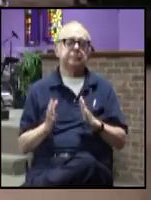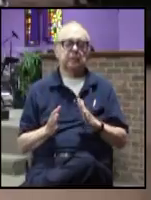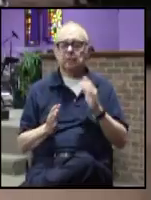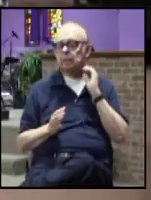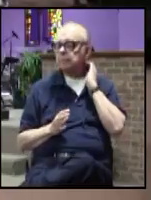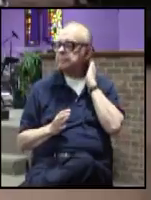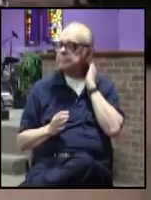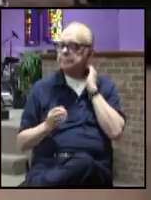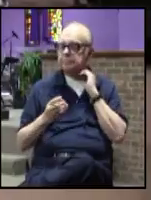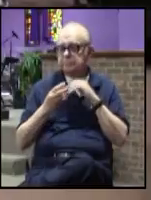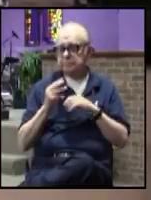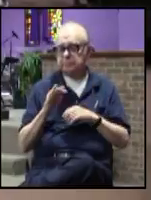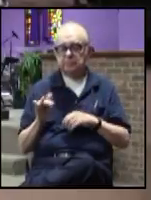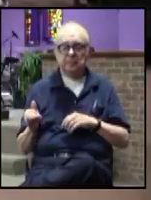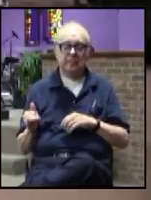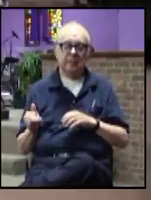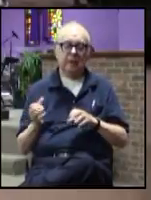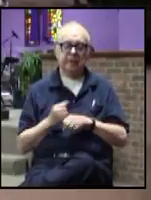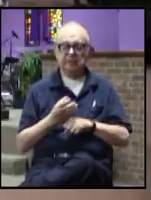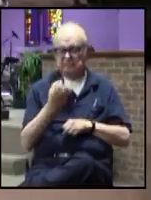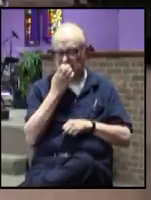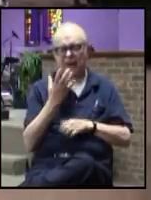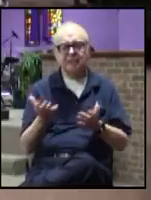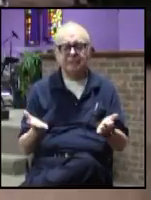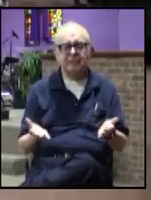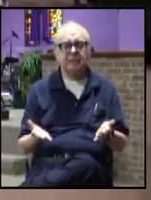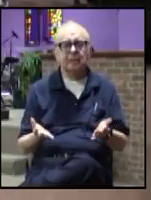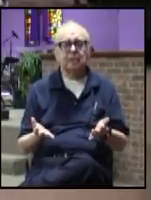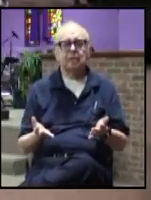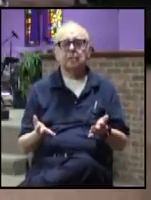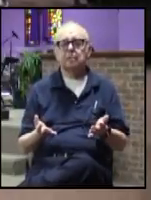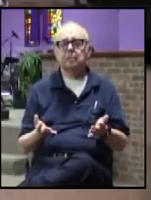house, and Mary gets ticked off.